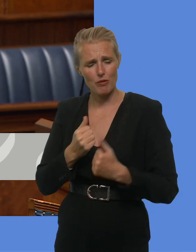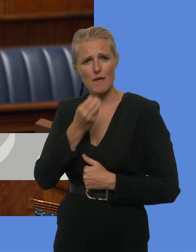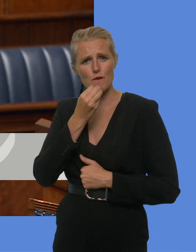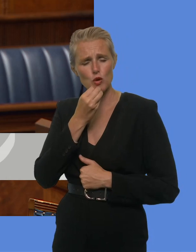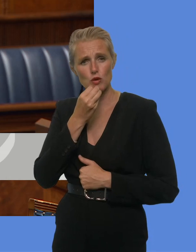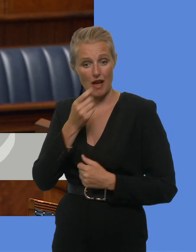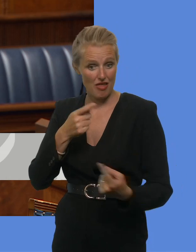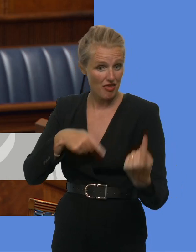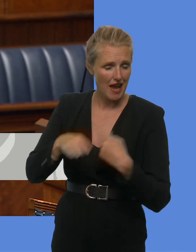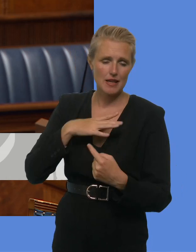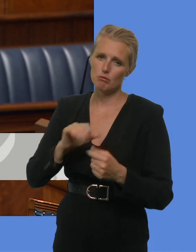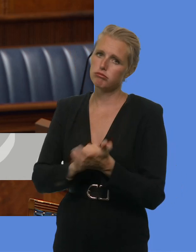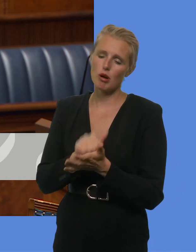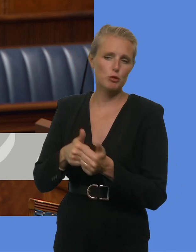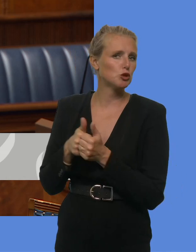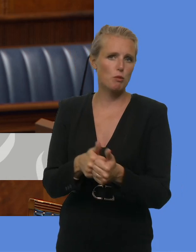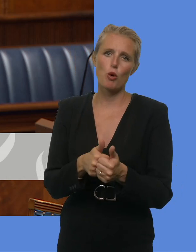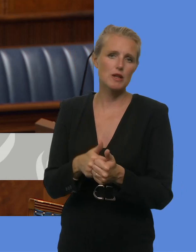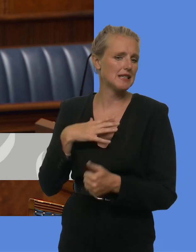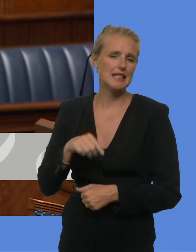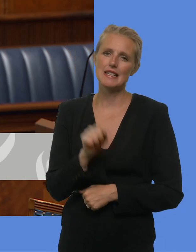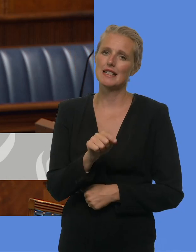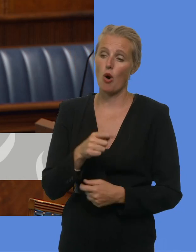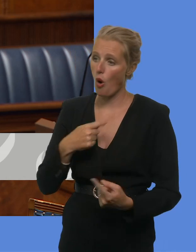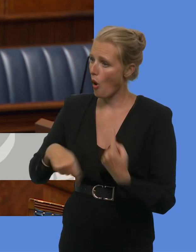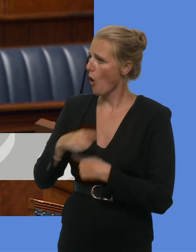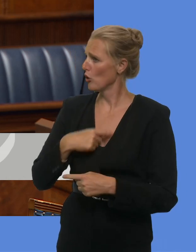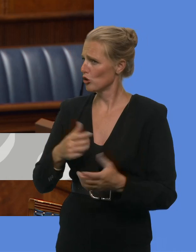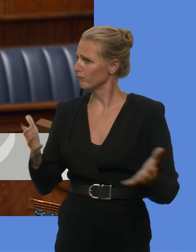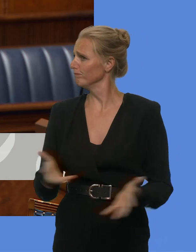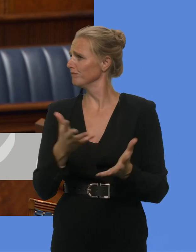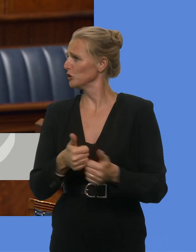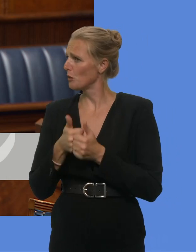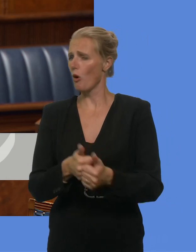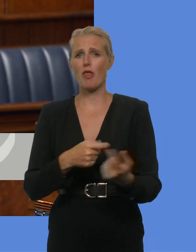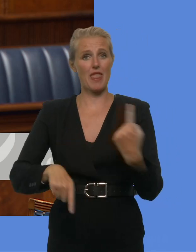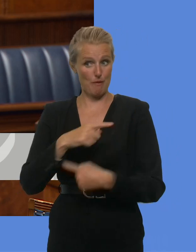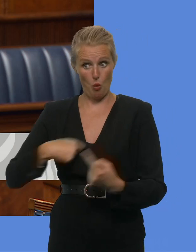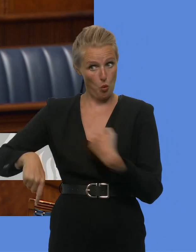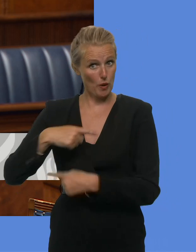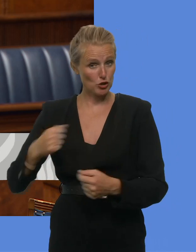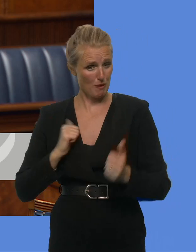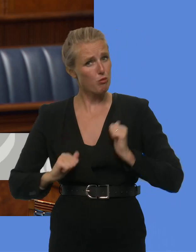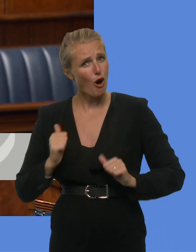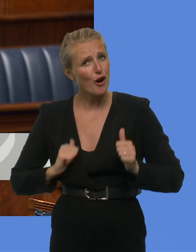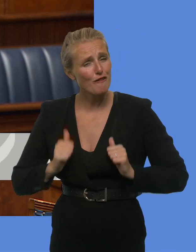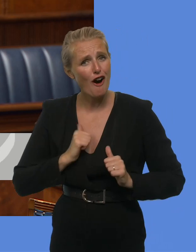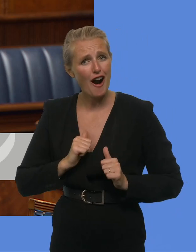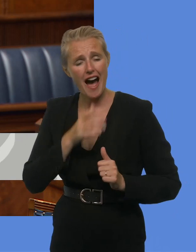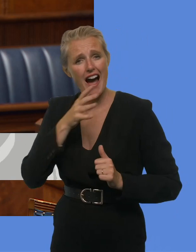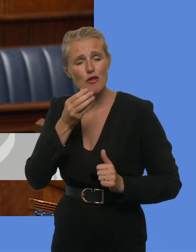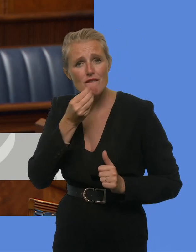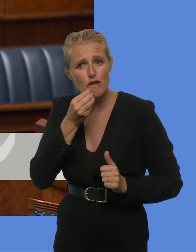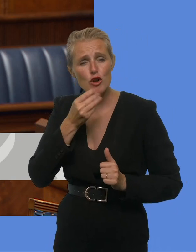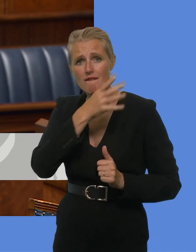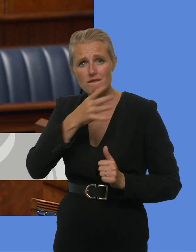they need to be supported, they should be supported. We should all be champions of that, and we should all be very, very proud of our agri-food and farming